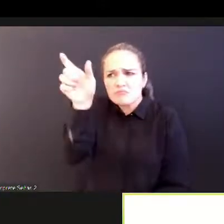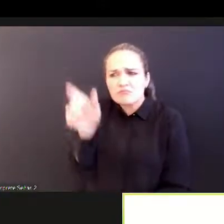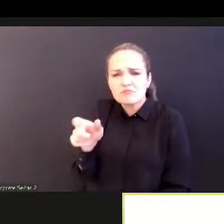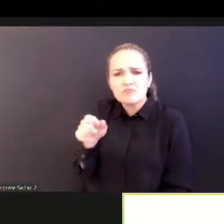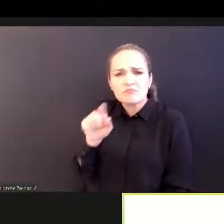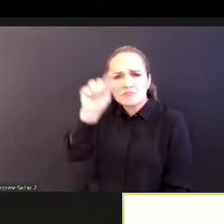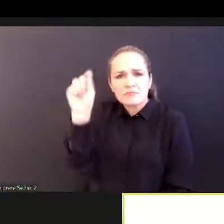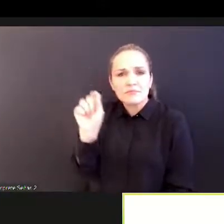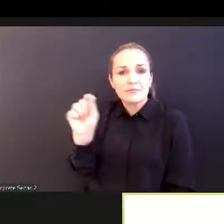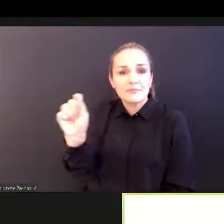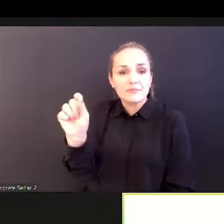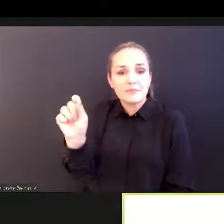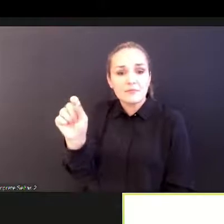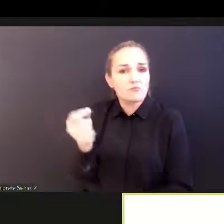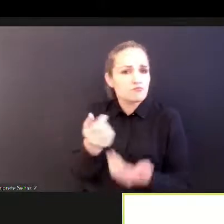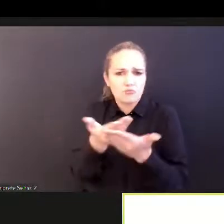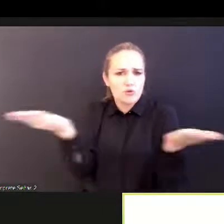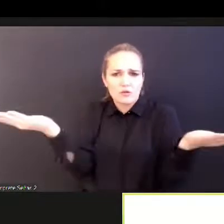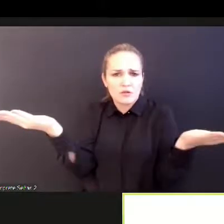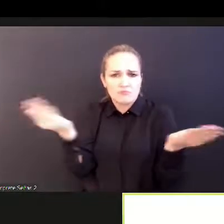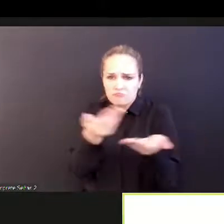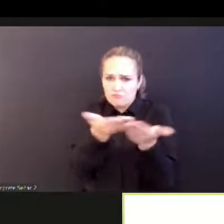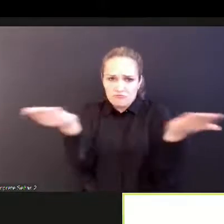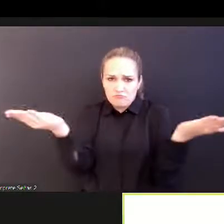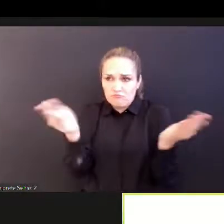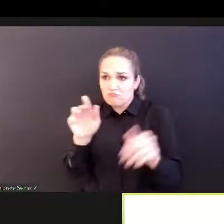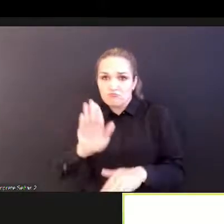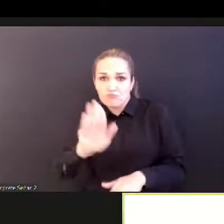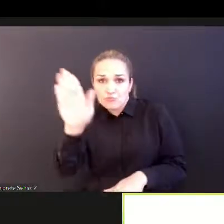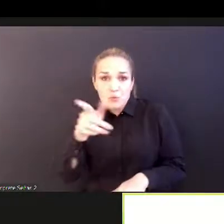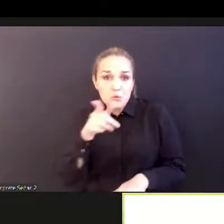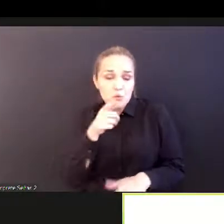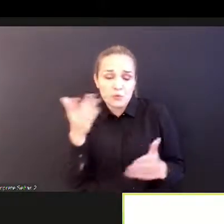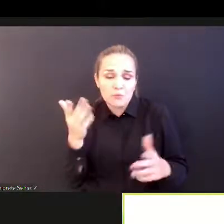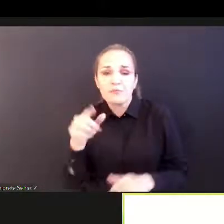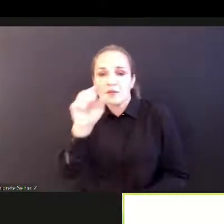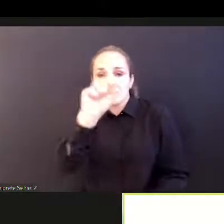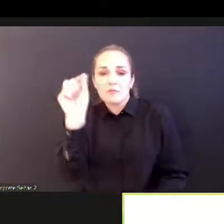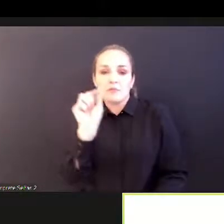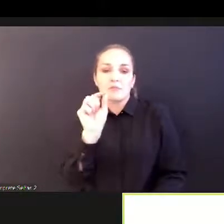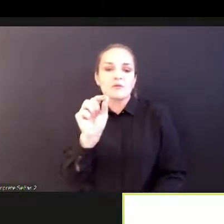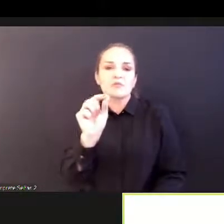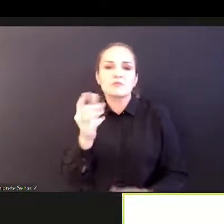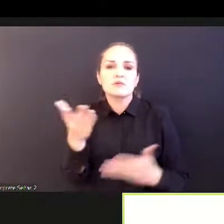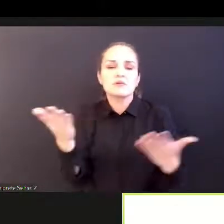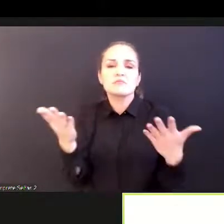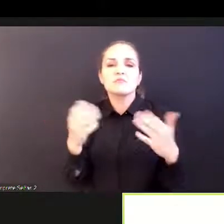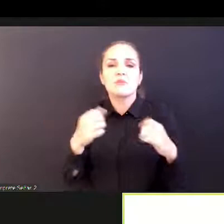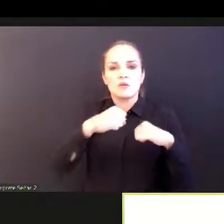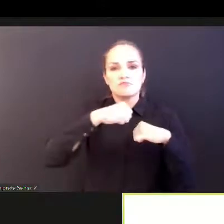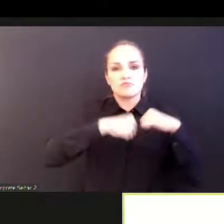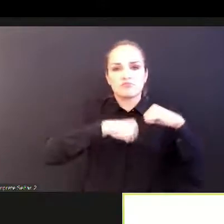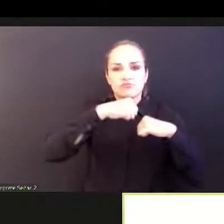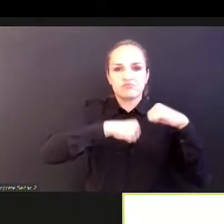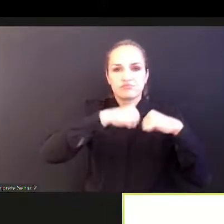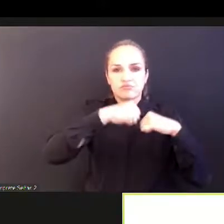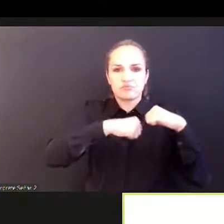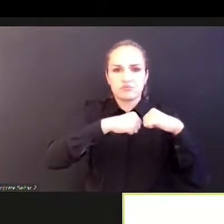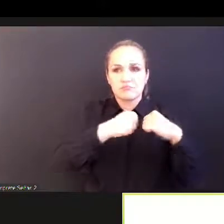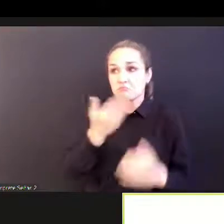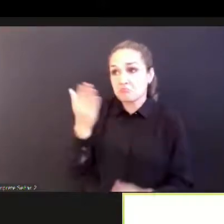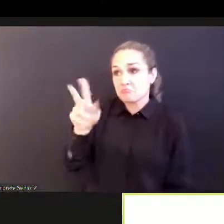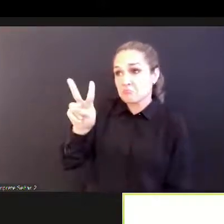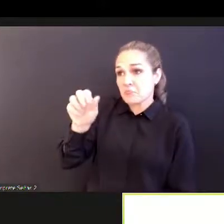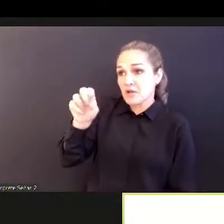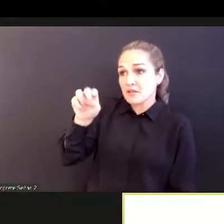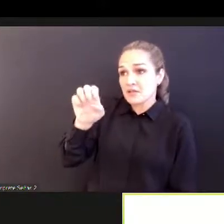that the importance of consulting with companies when you're developing the regulations for the modern service exports. Do you